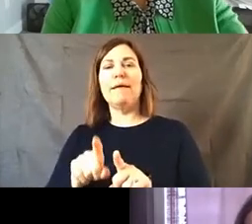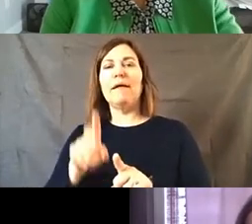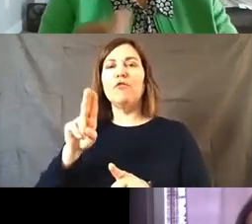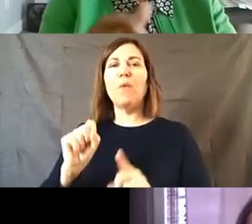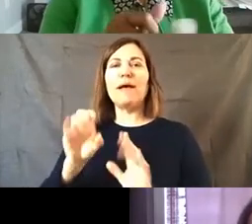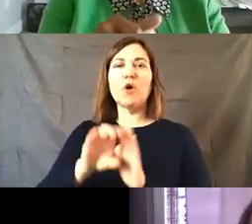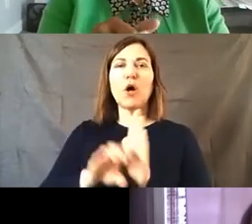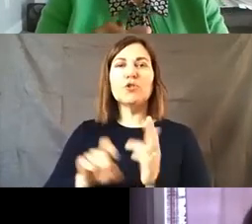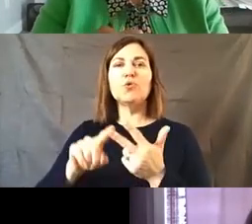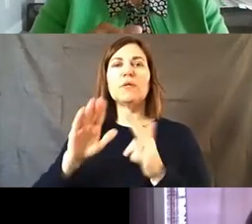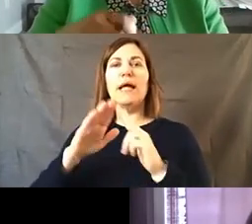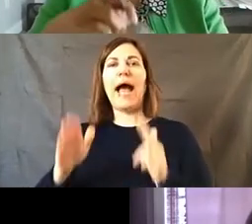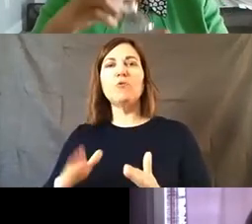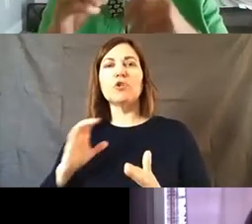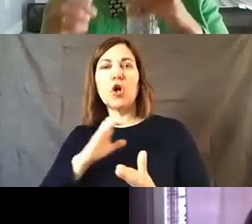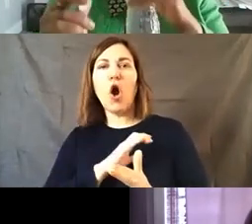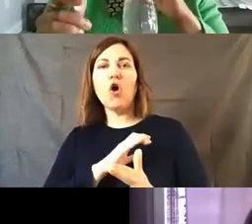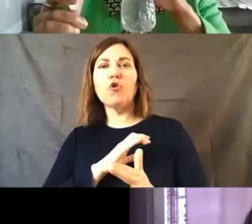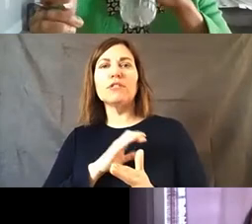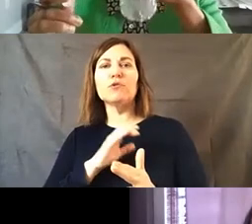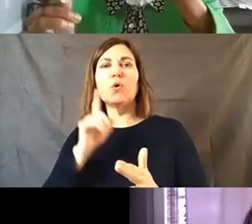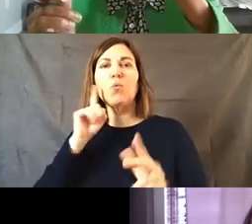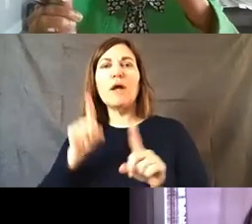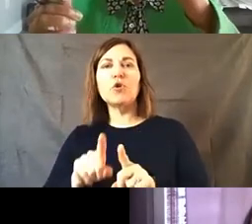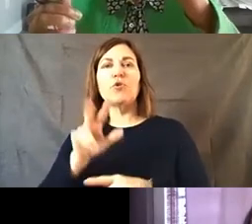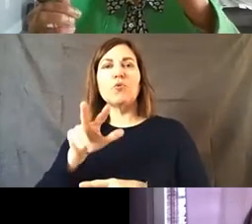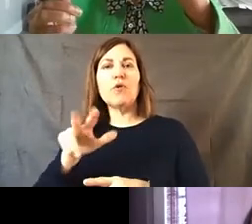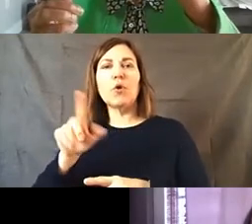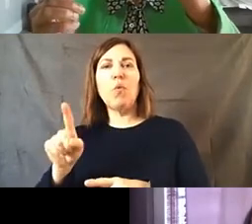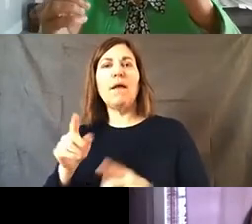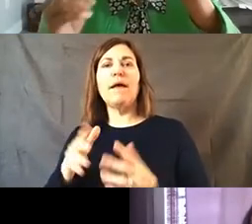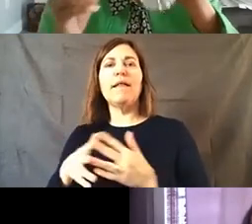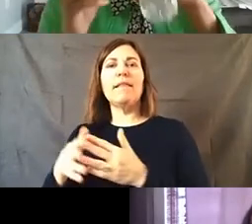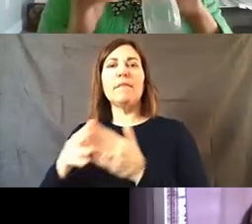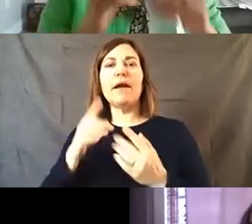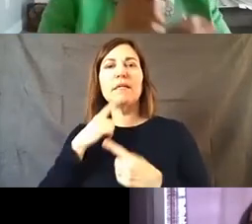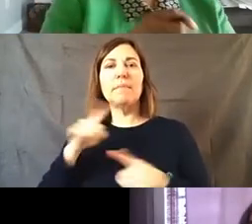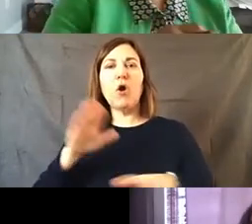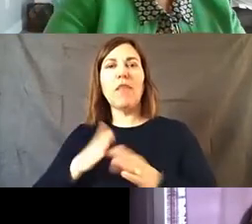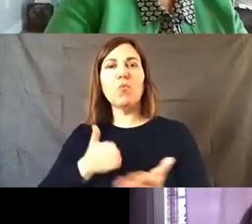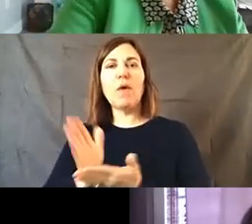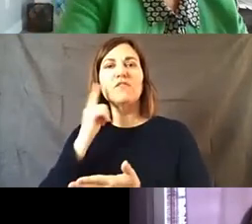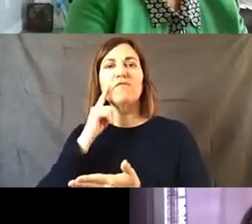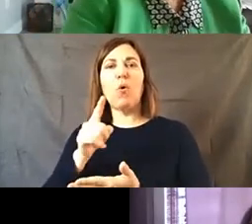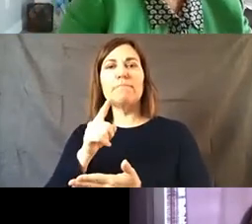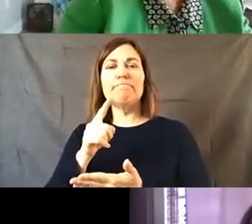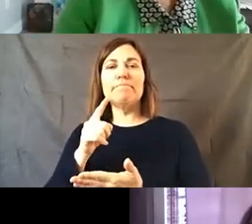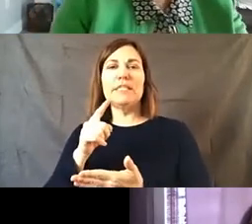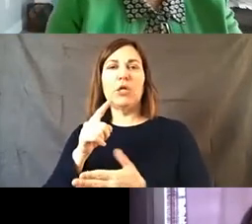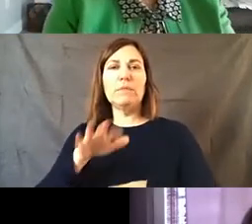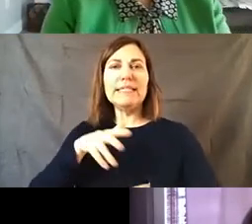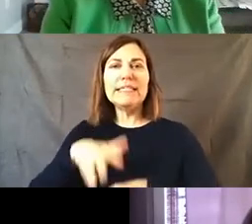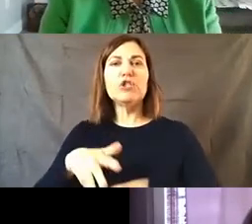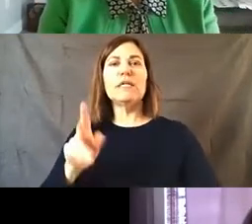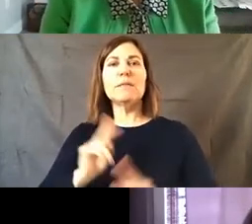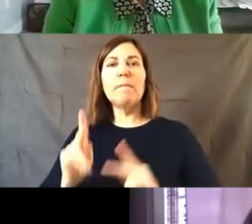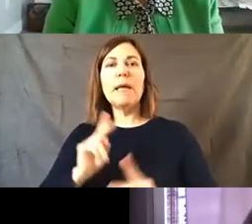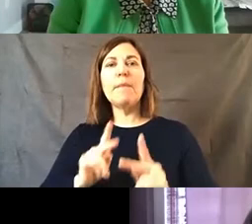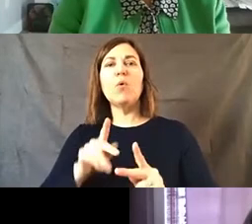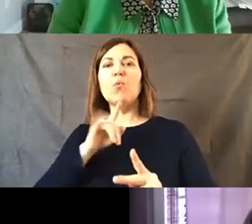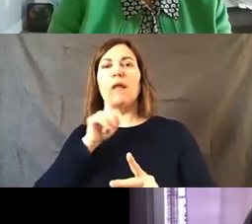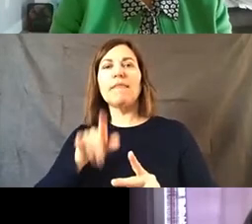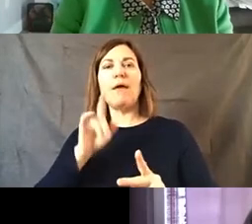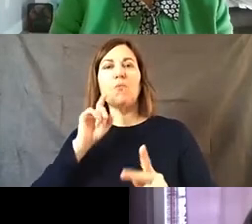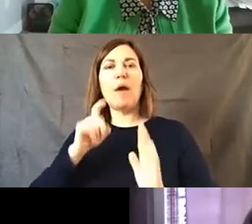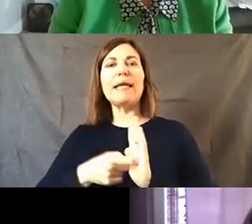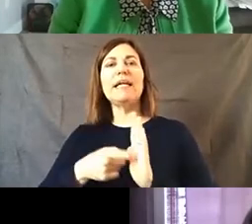Congress Resolutions 331, the American Declaration on the Rights of Indigenous People, the United Nations Declaration on the Rights of Indigenous People,